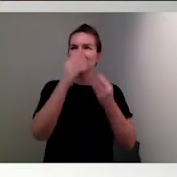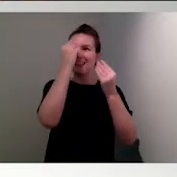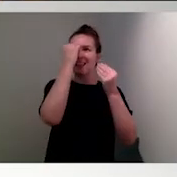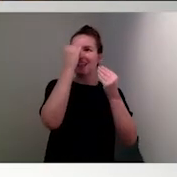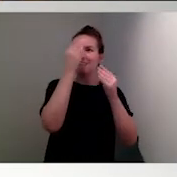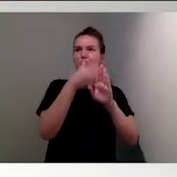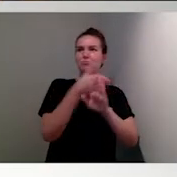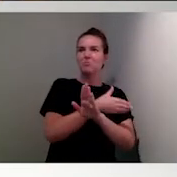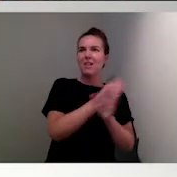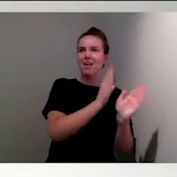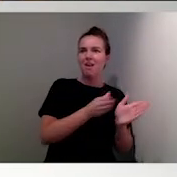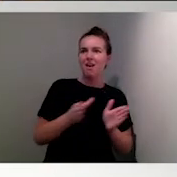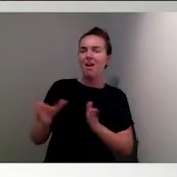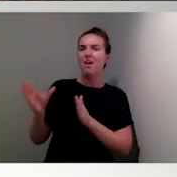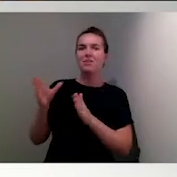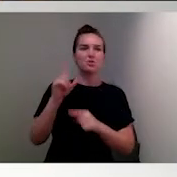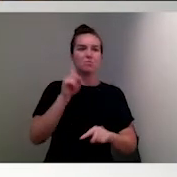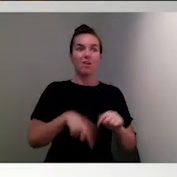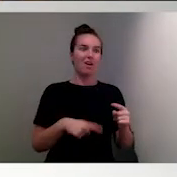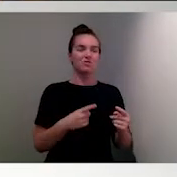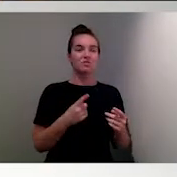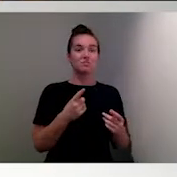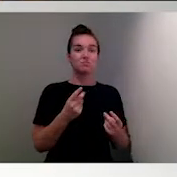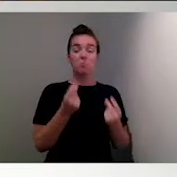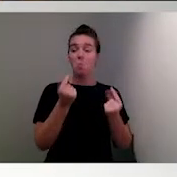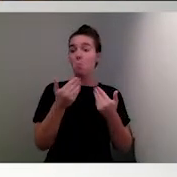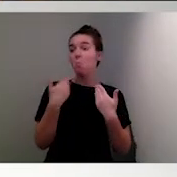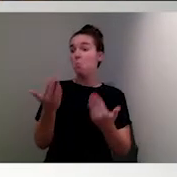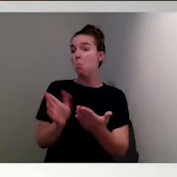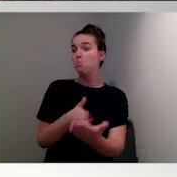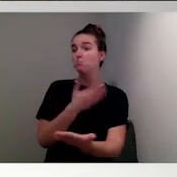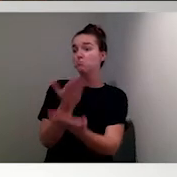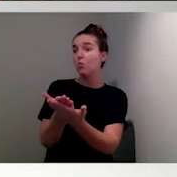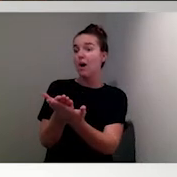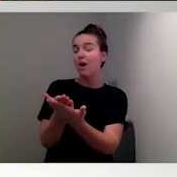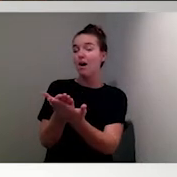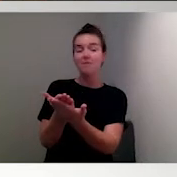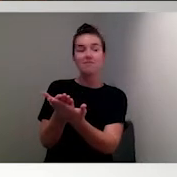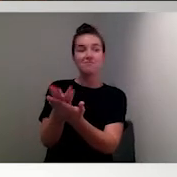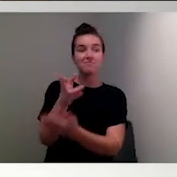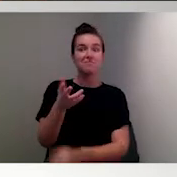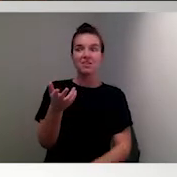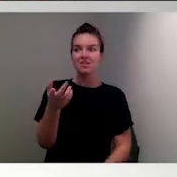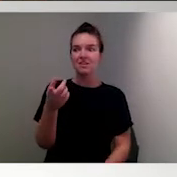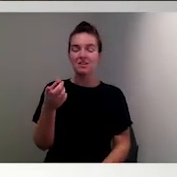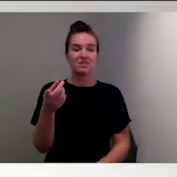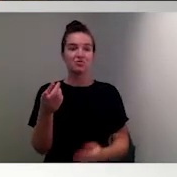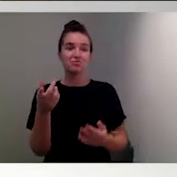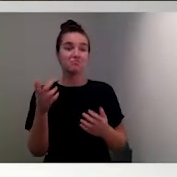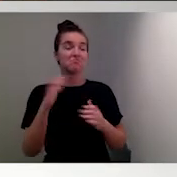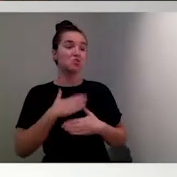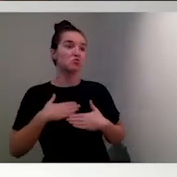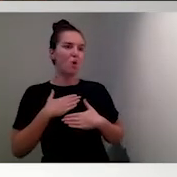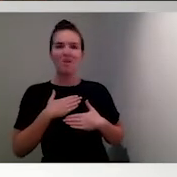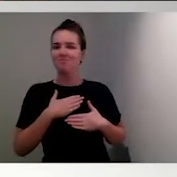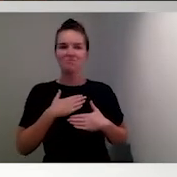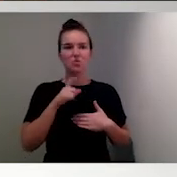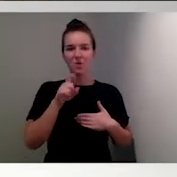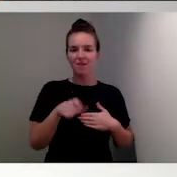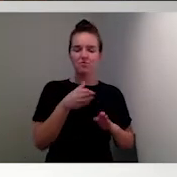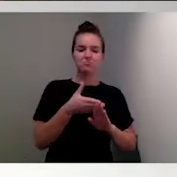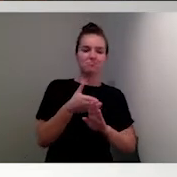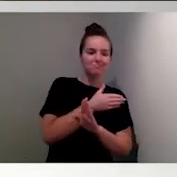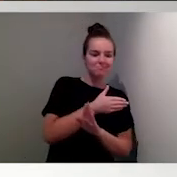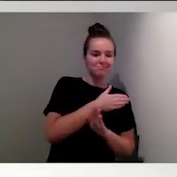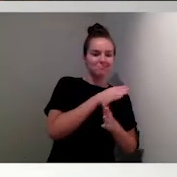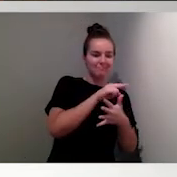destination and enjoy what they have. You have to think about every single little detail. So before we go into